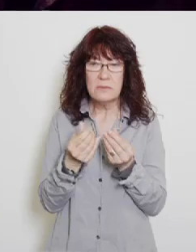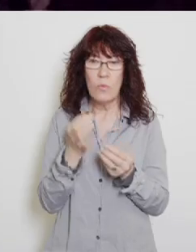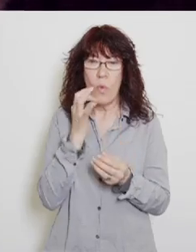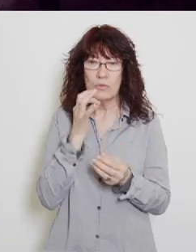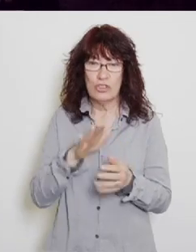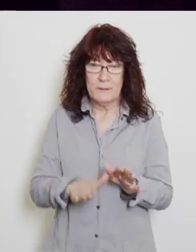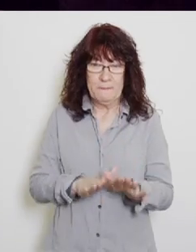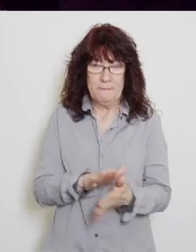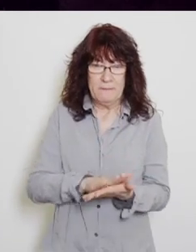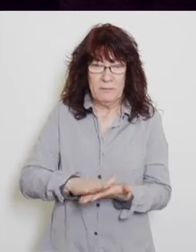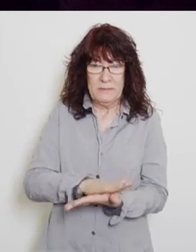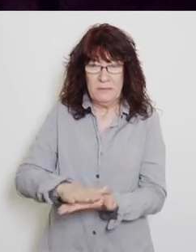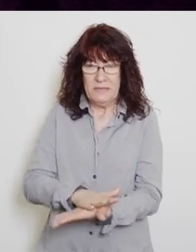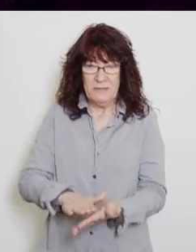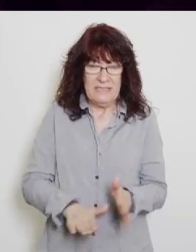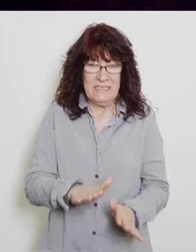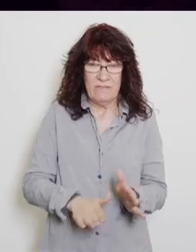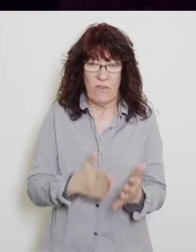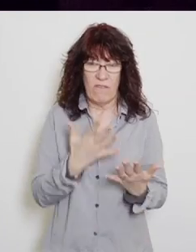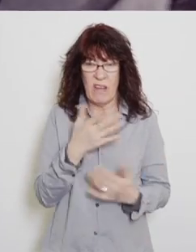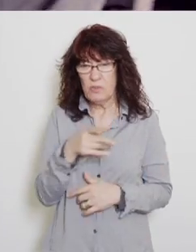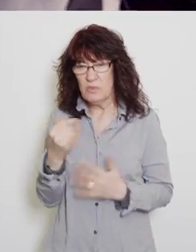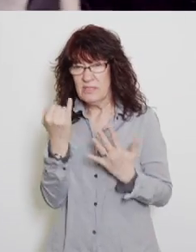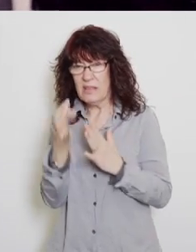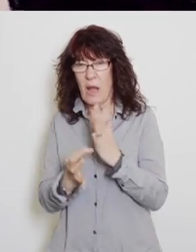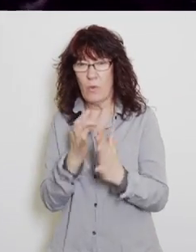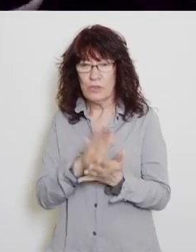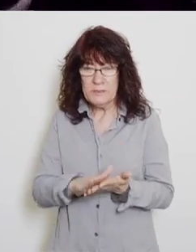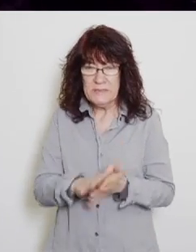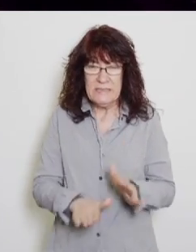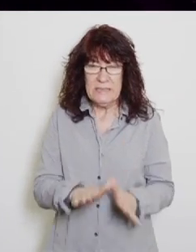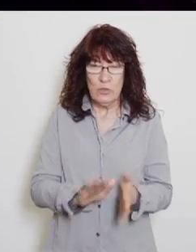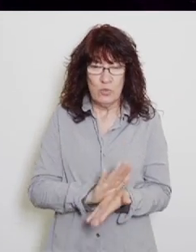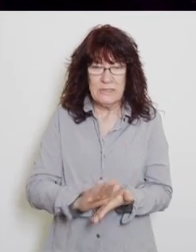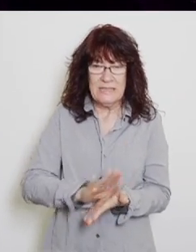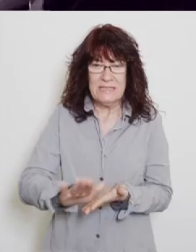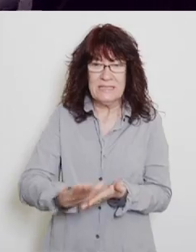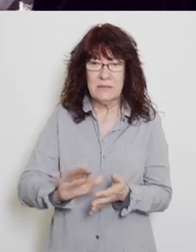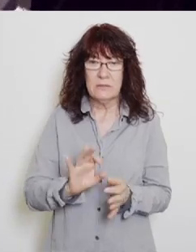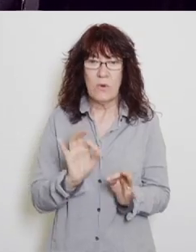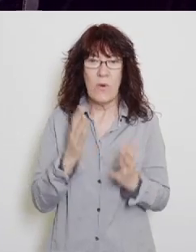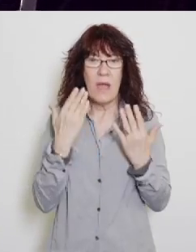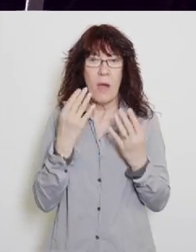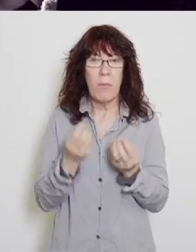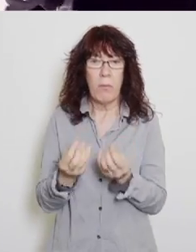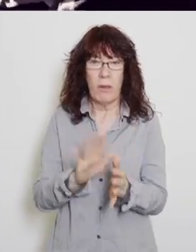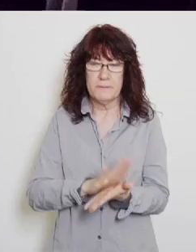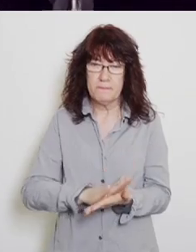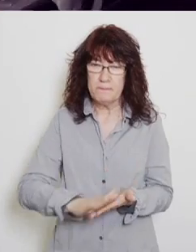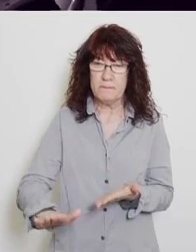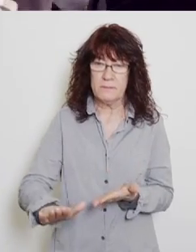trod the clay for 5 to 6 hours to mix the materials and remove air bubbles.